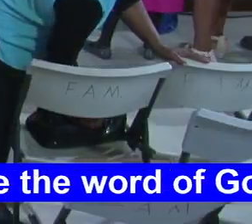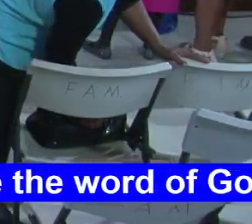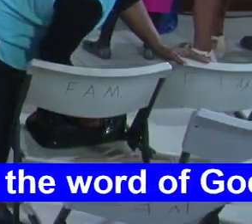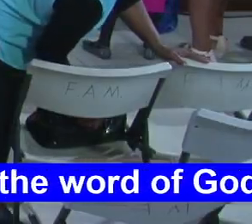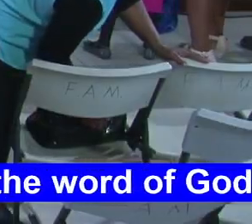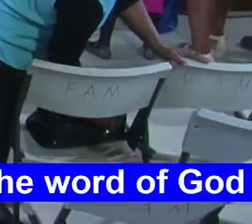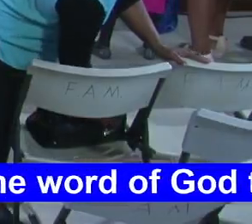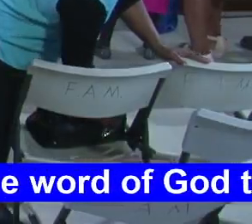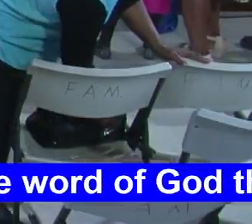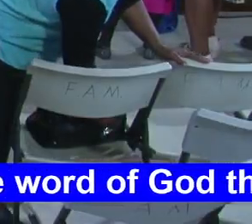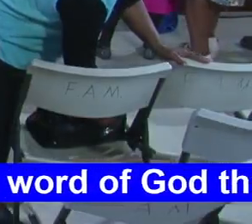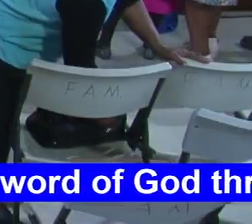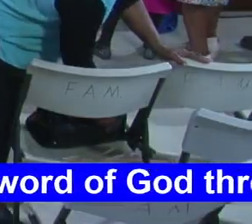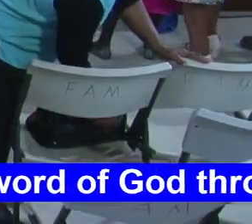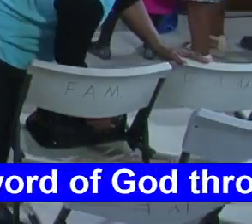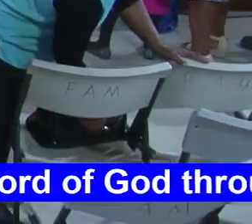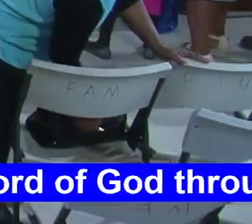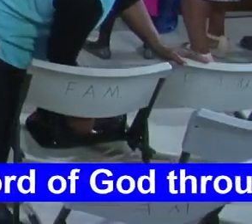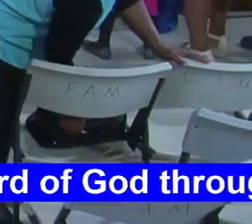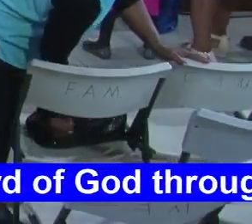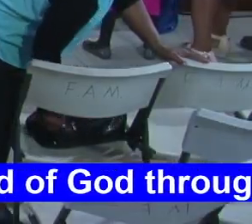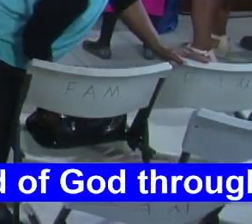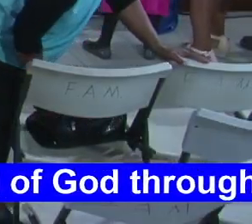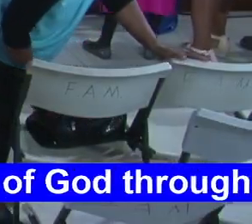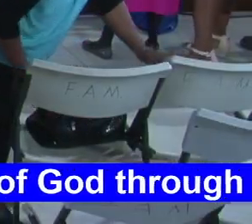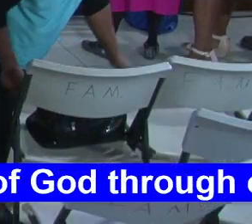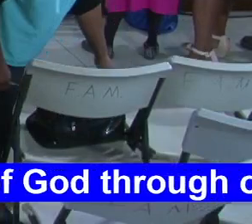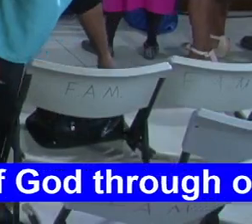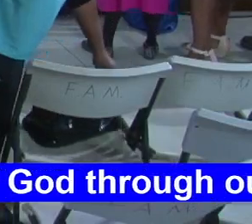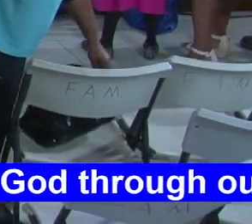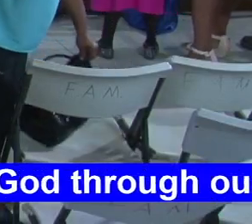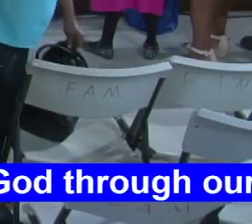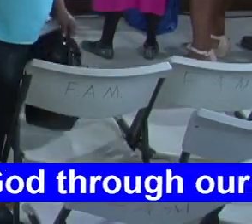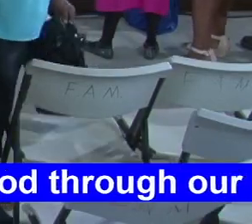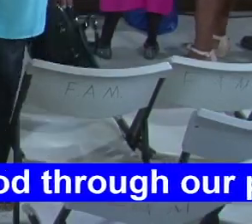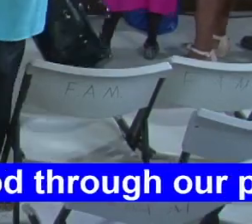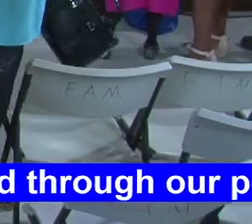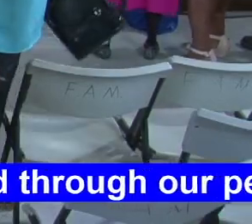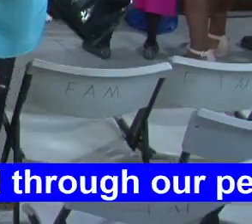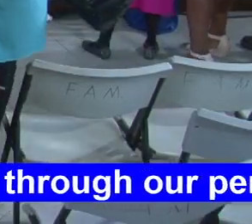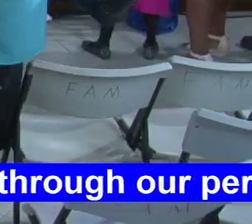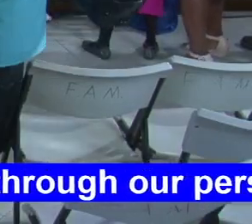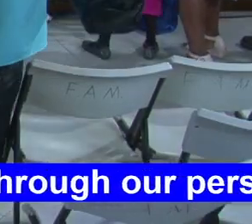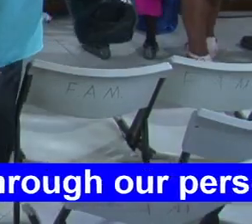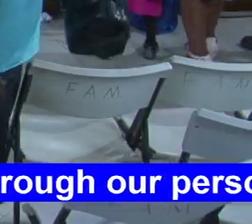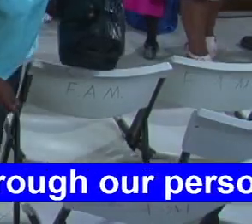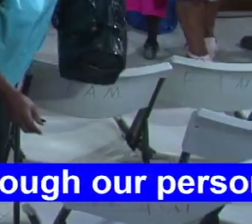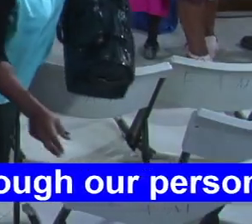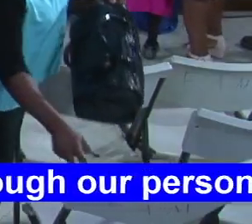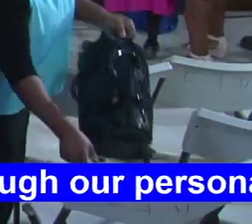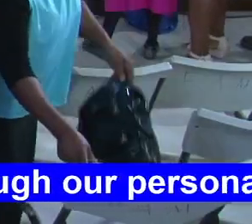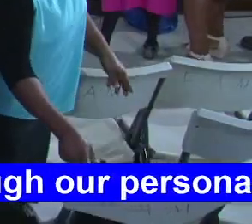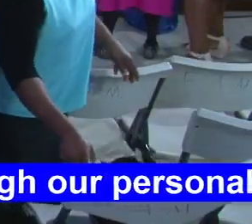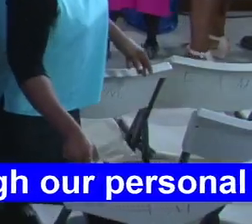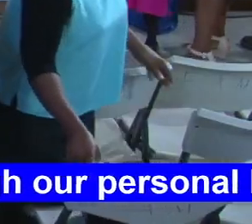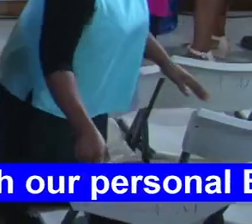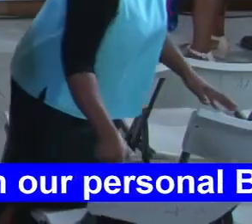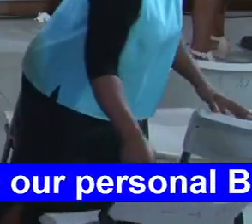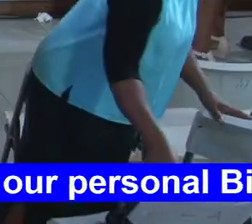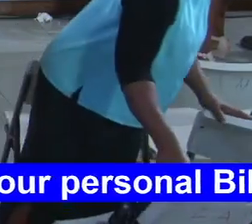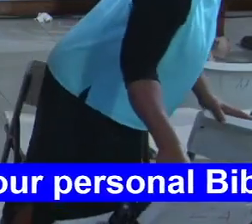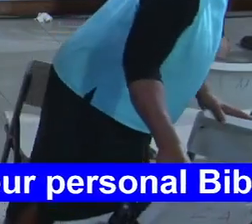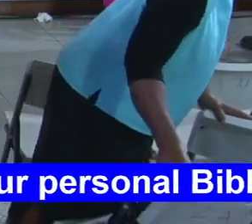of life flowing down for me. There's men to walk and the blind